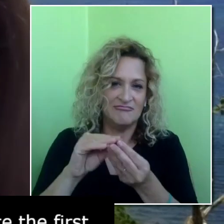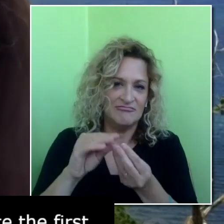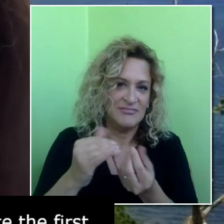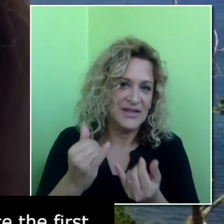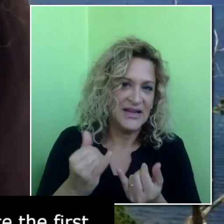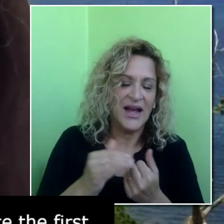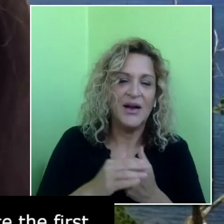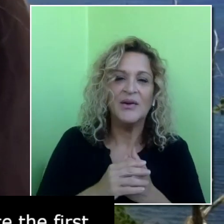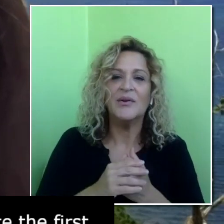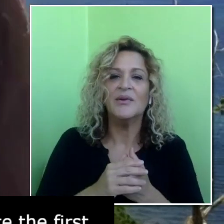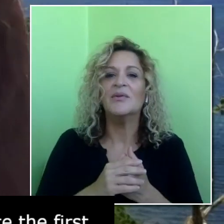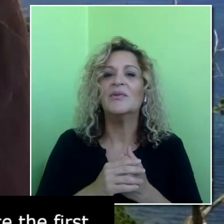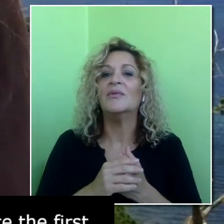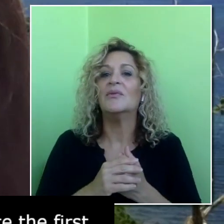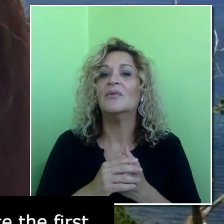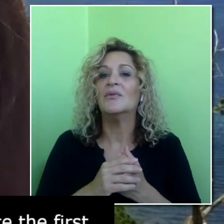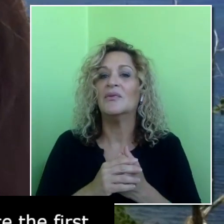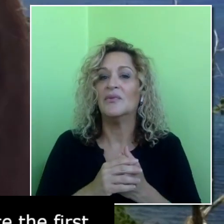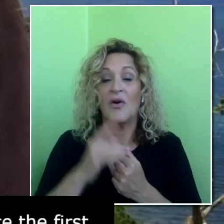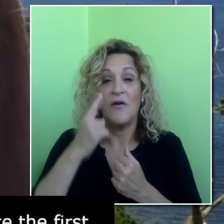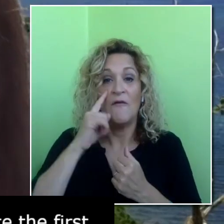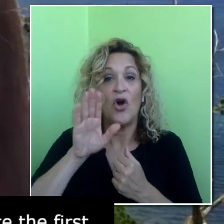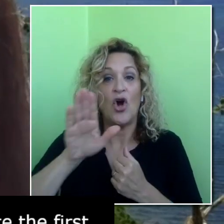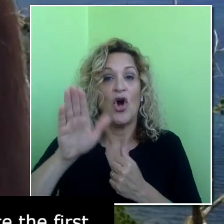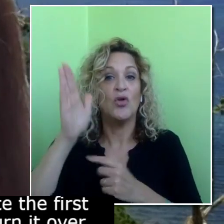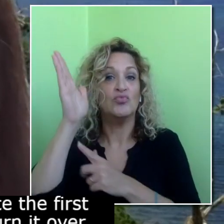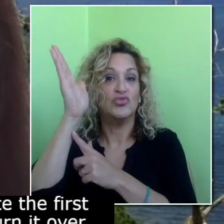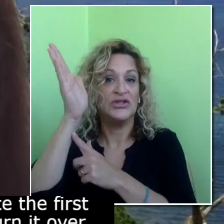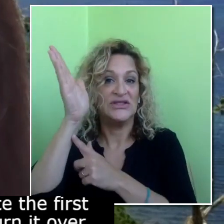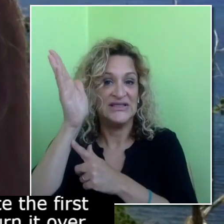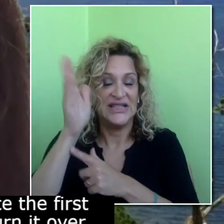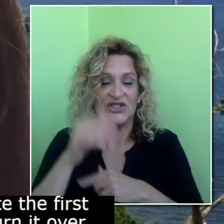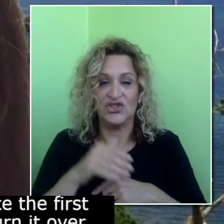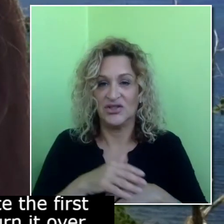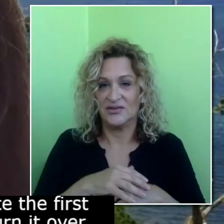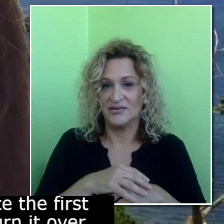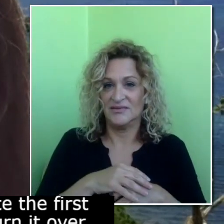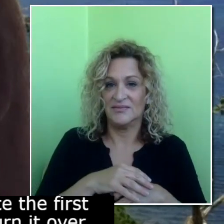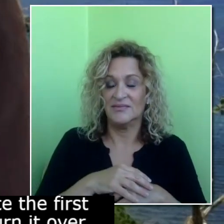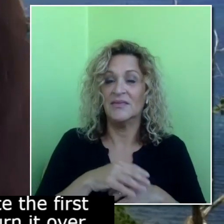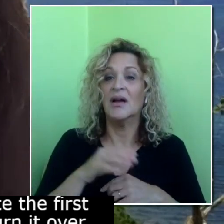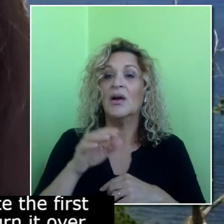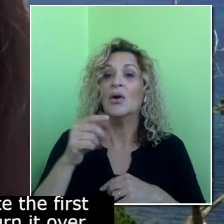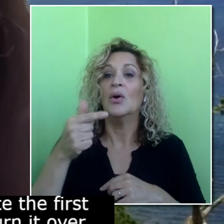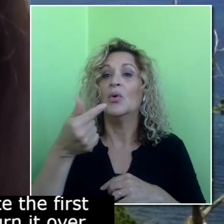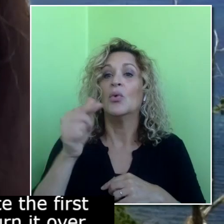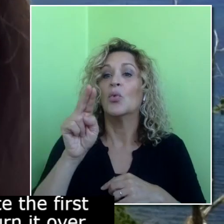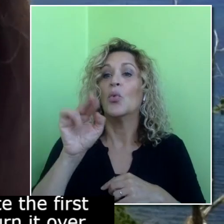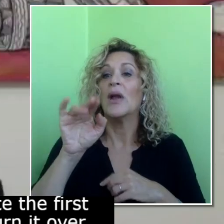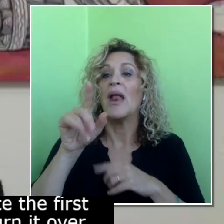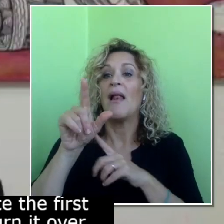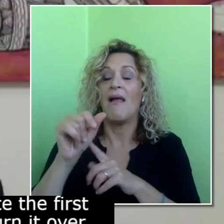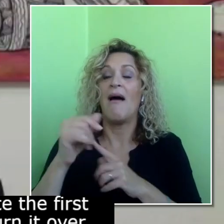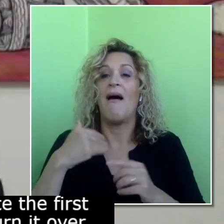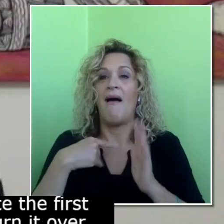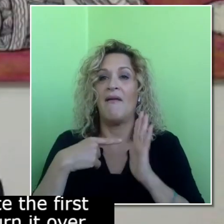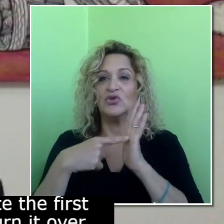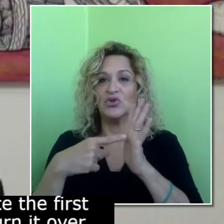for her presentation. And she has some slides that I will put up.